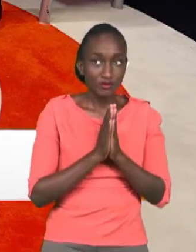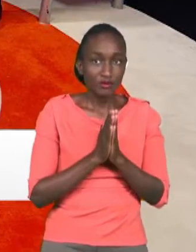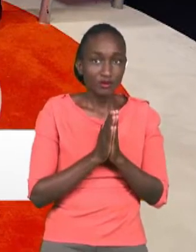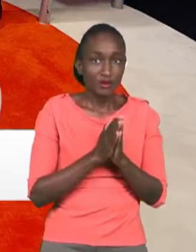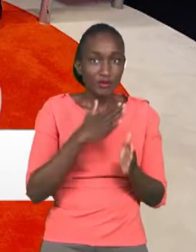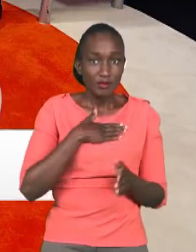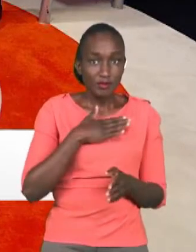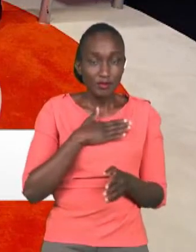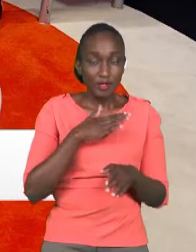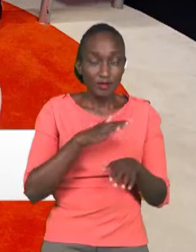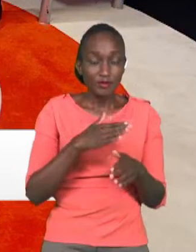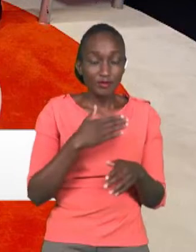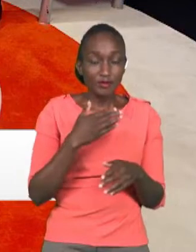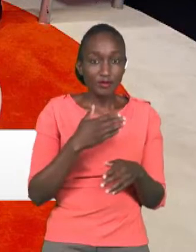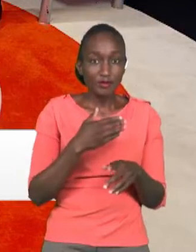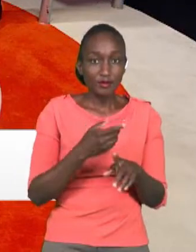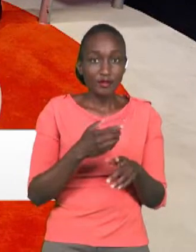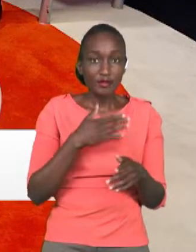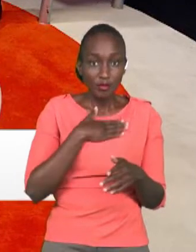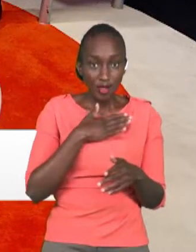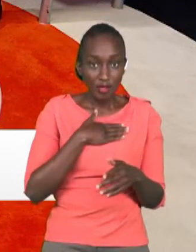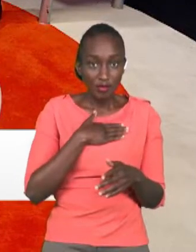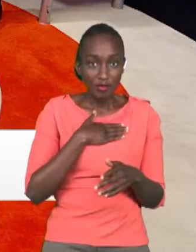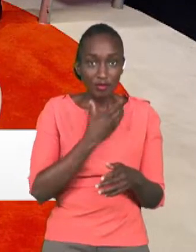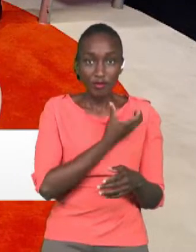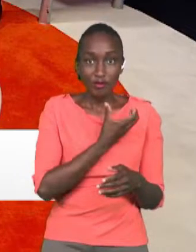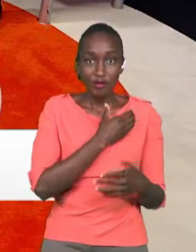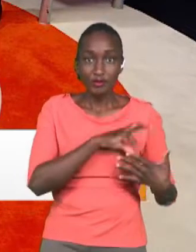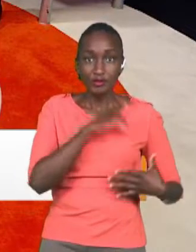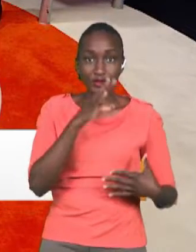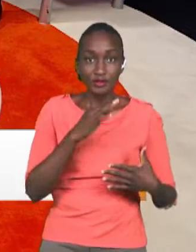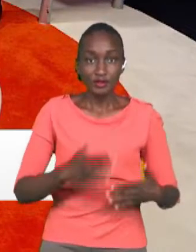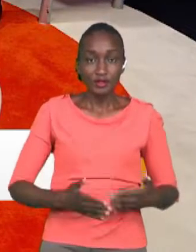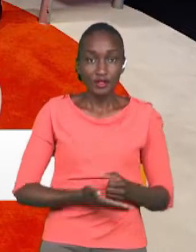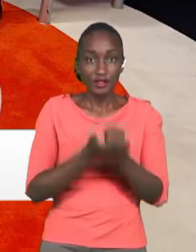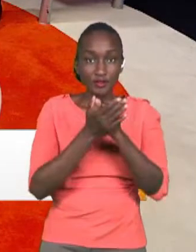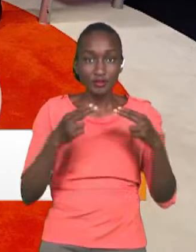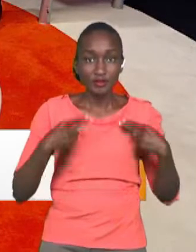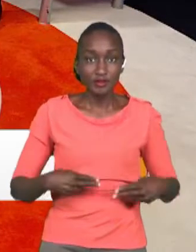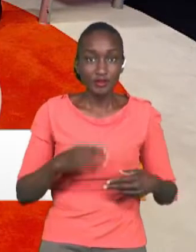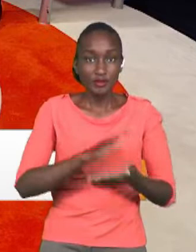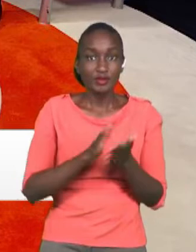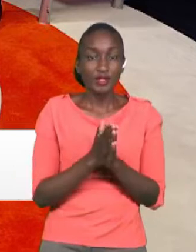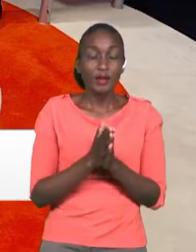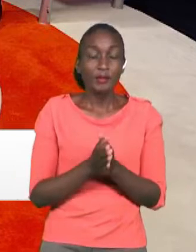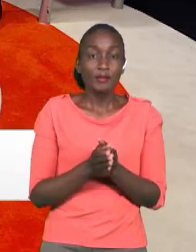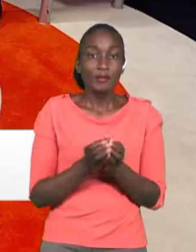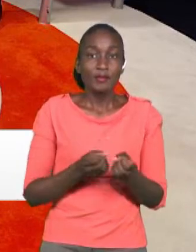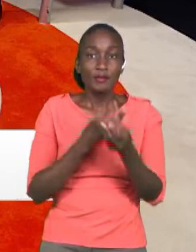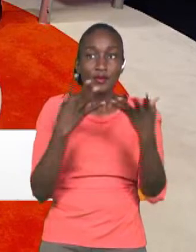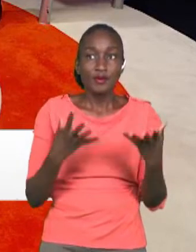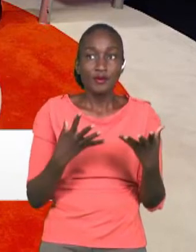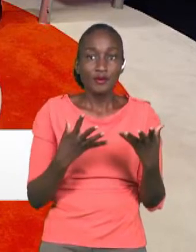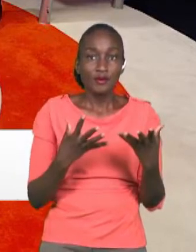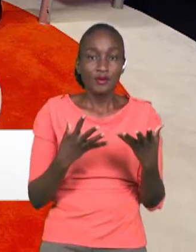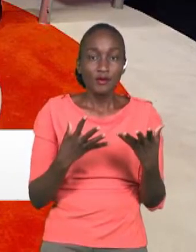own well-being. And that's exactly what I did. It has helped me physically. I've become more flexible. I'm